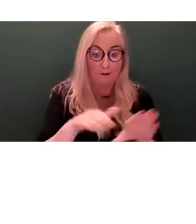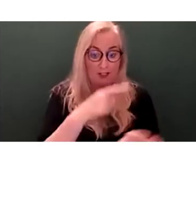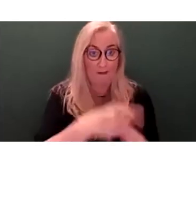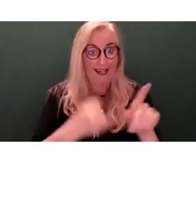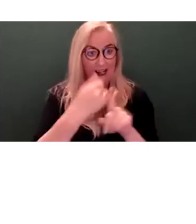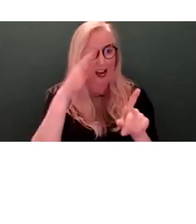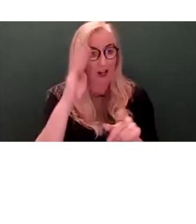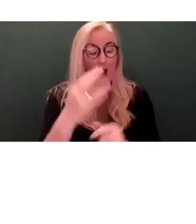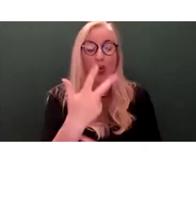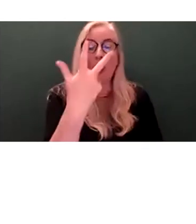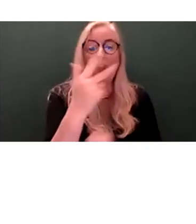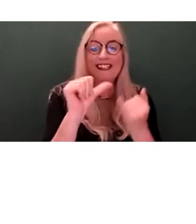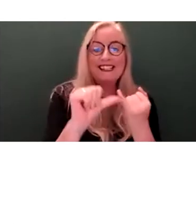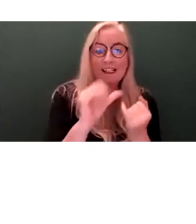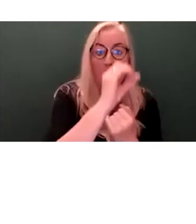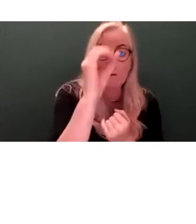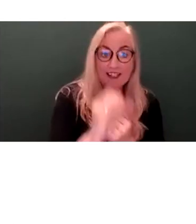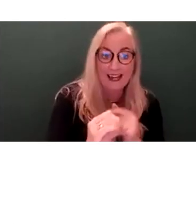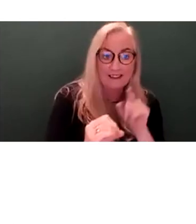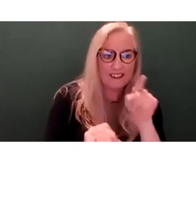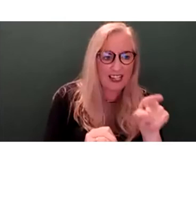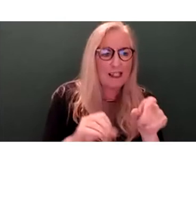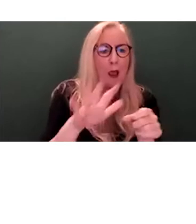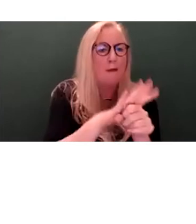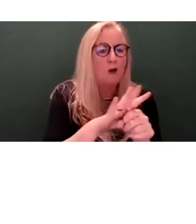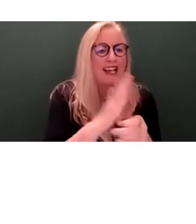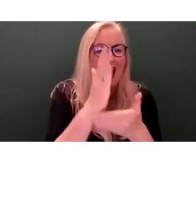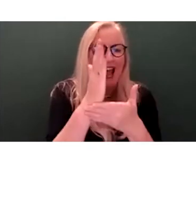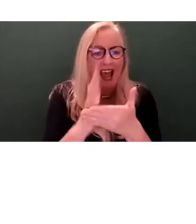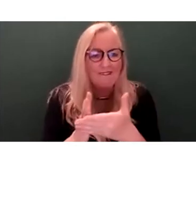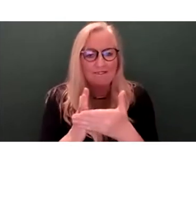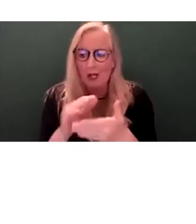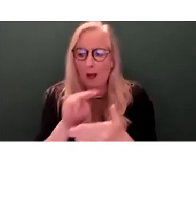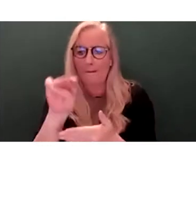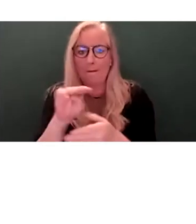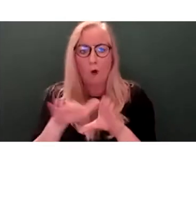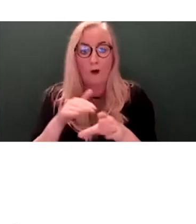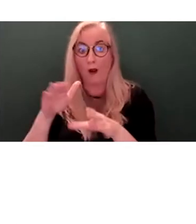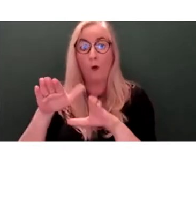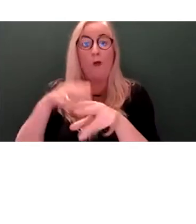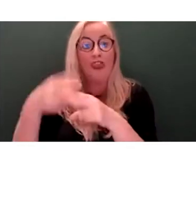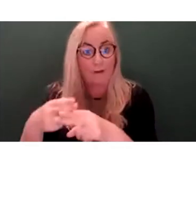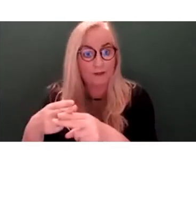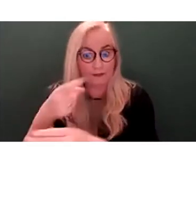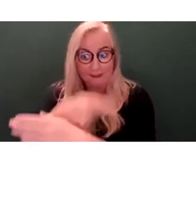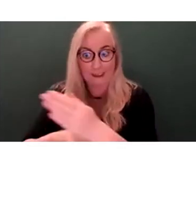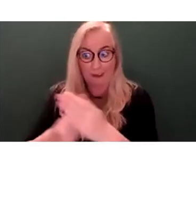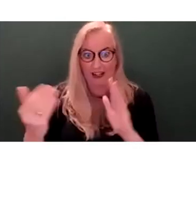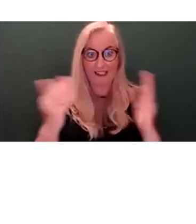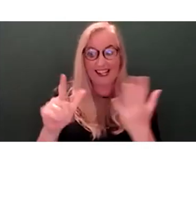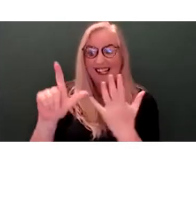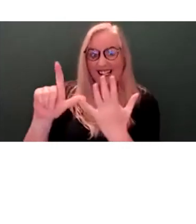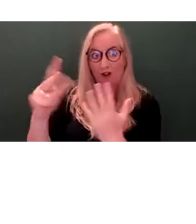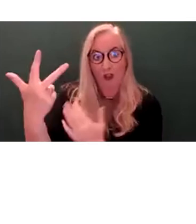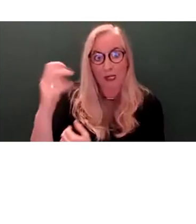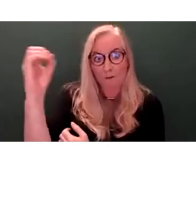is 36%, which is about half of the rate of people without disabilities,